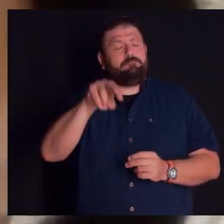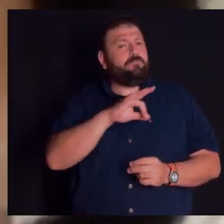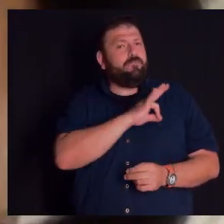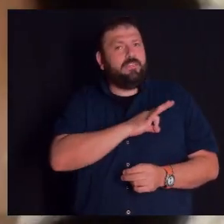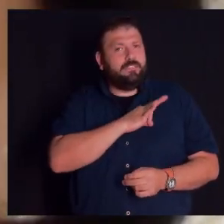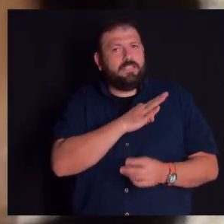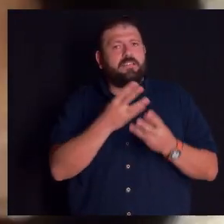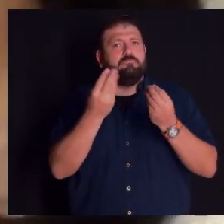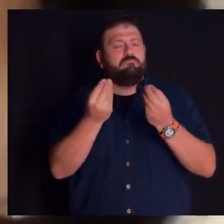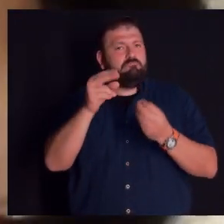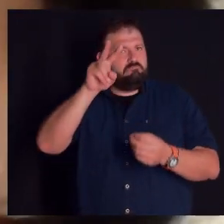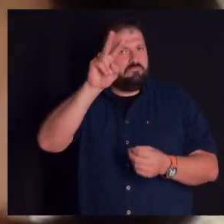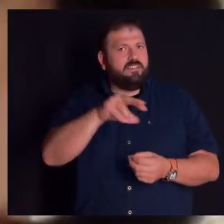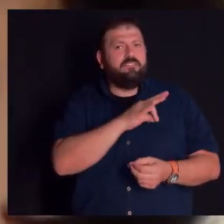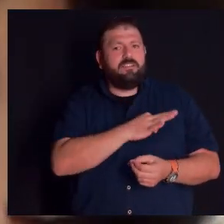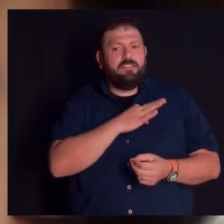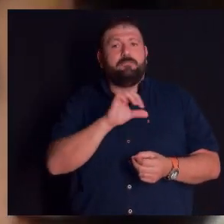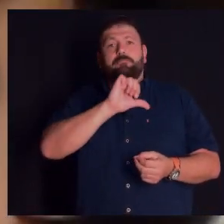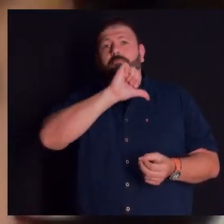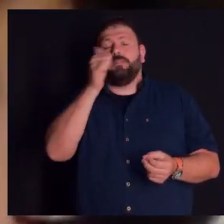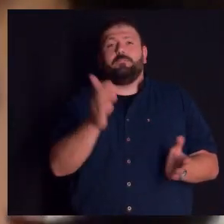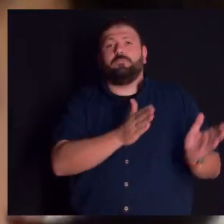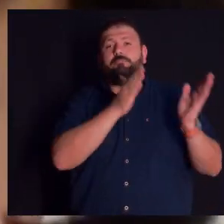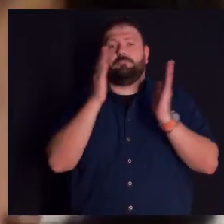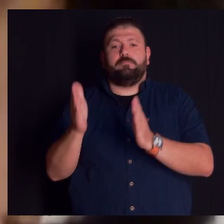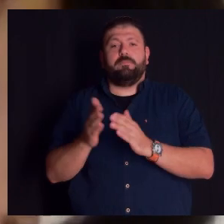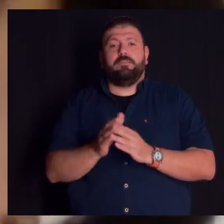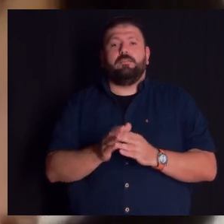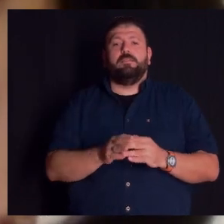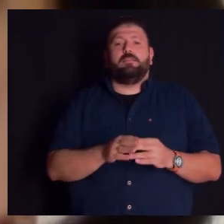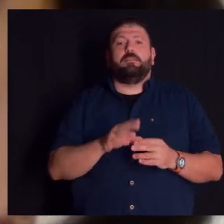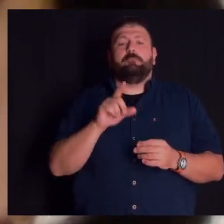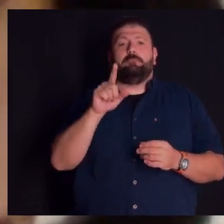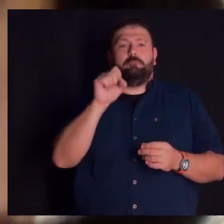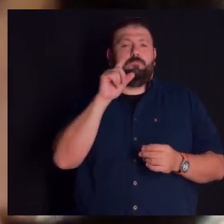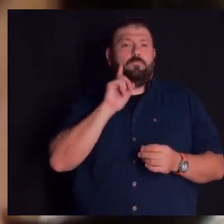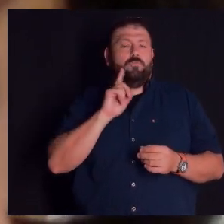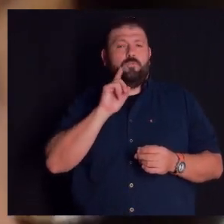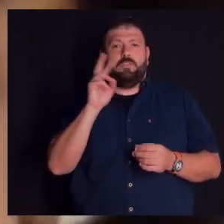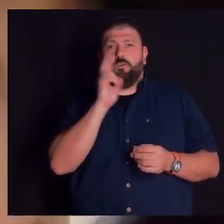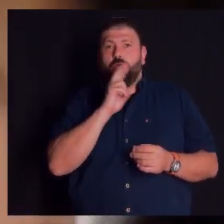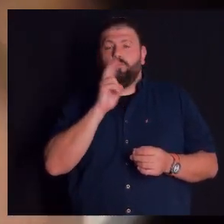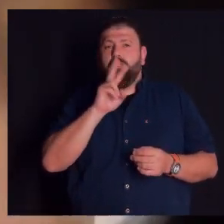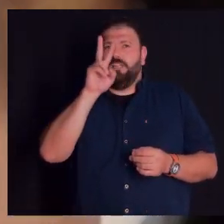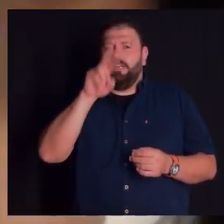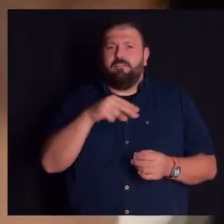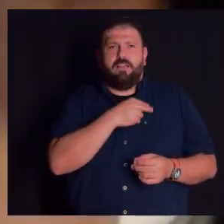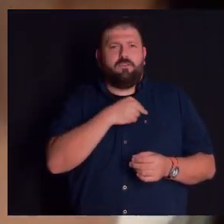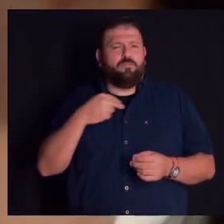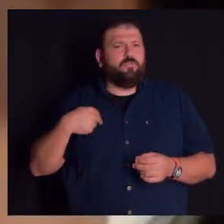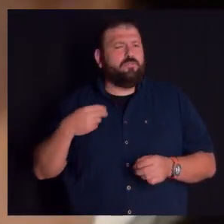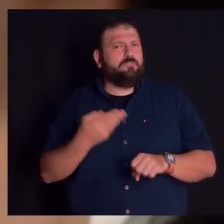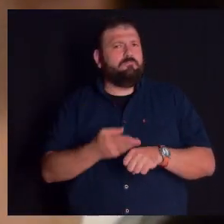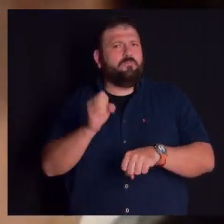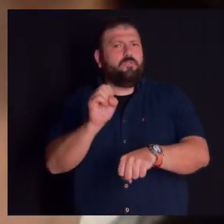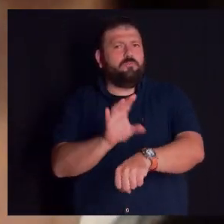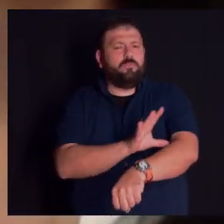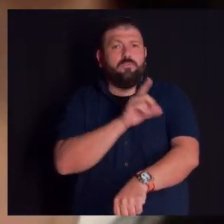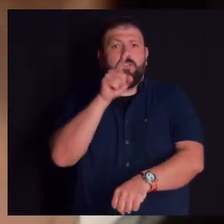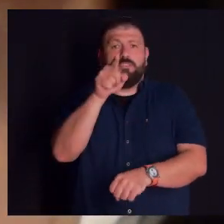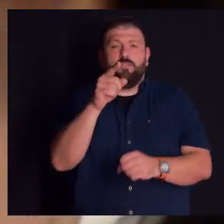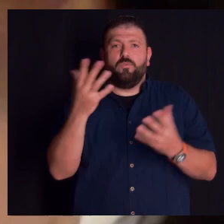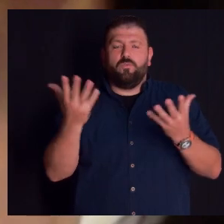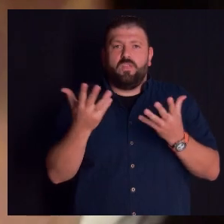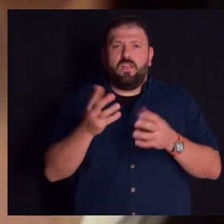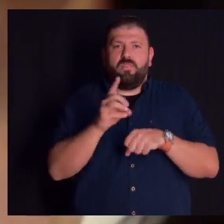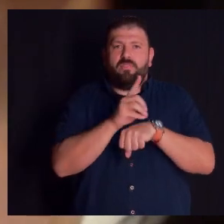agreements. Congratulations, really. And now let's go to Sveta. Sveta, for us, it's really exciting seeing